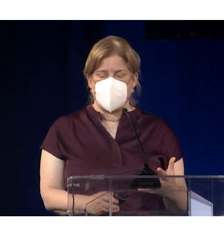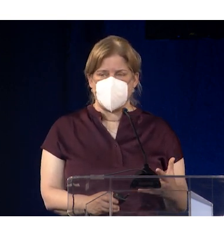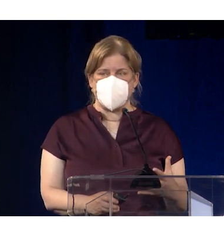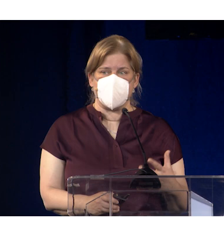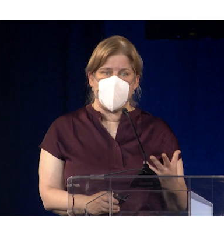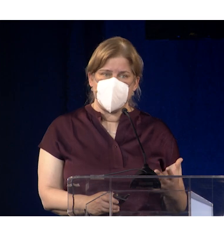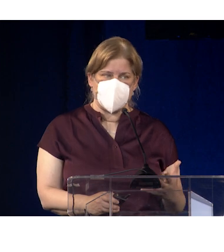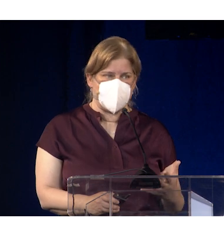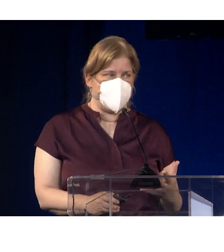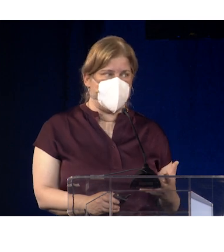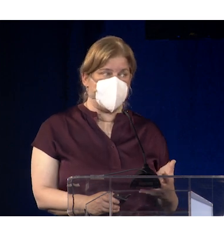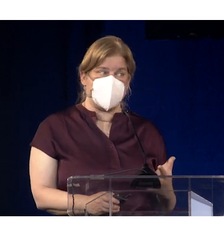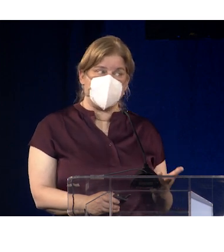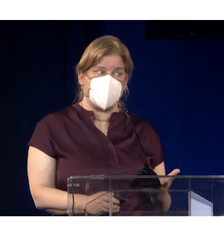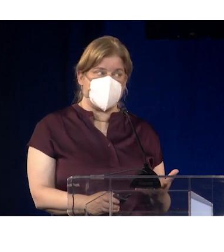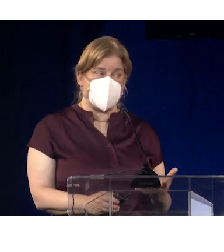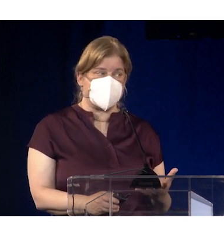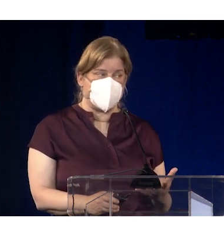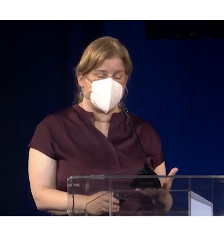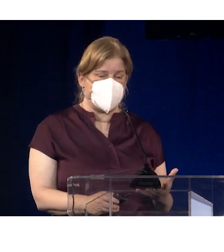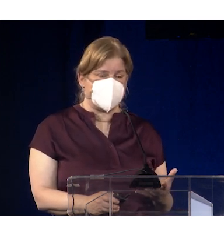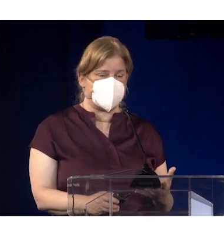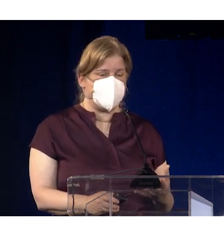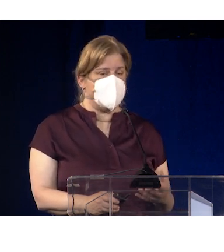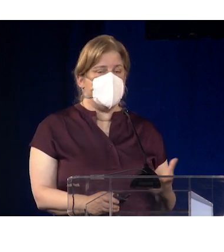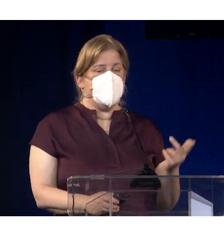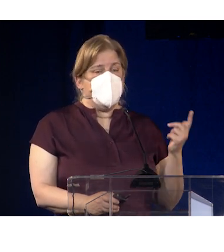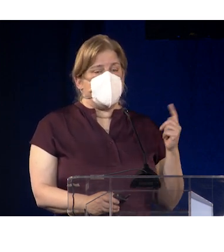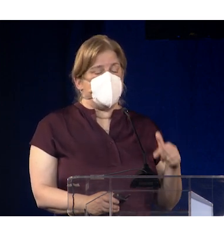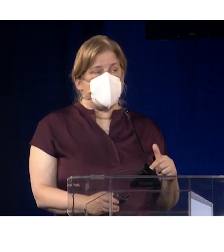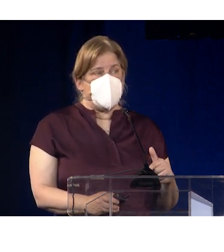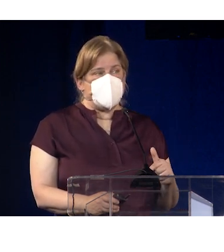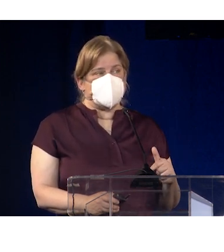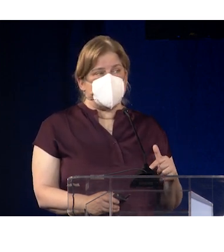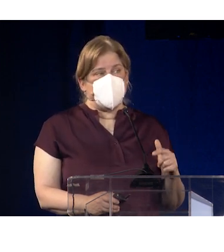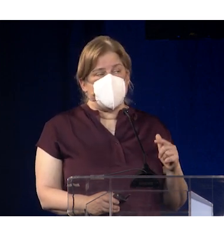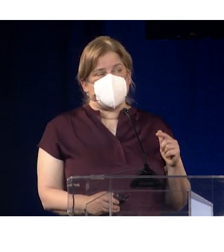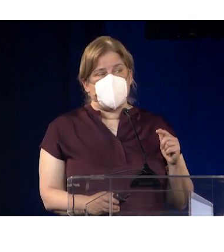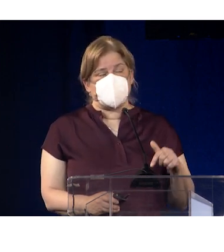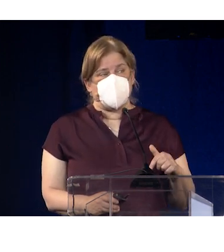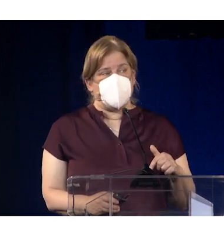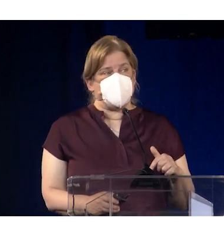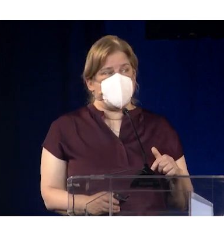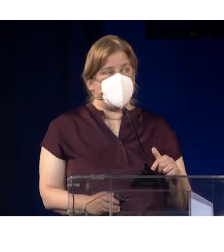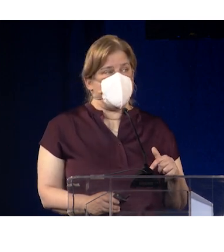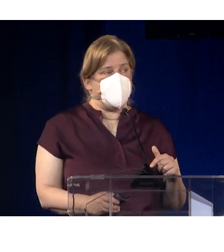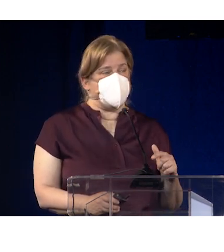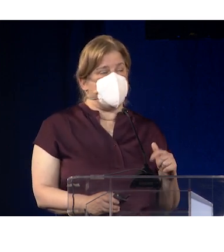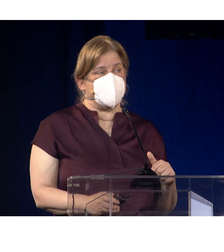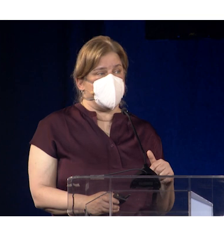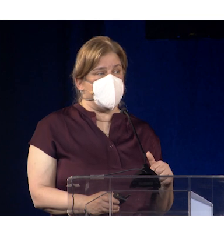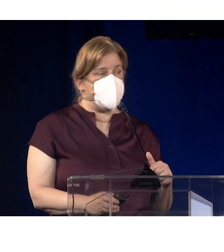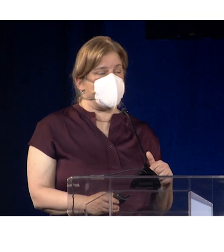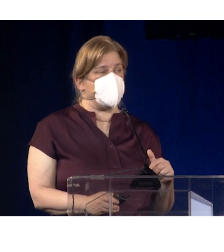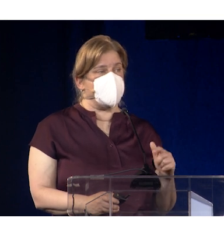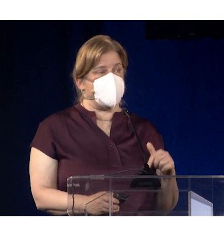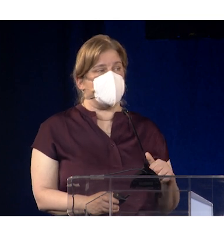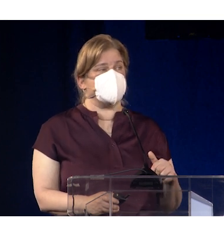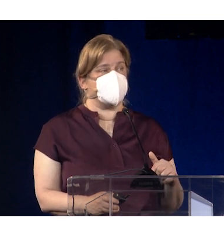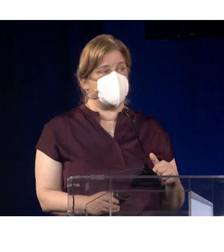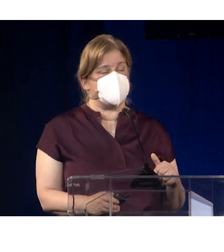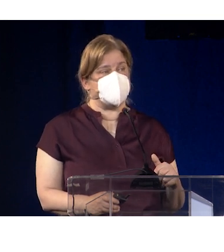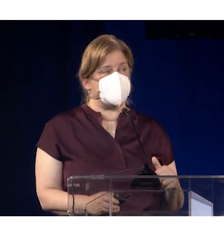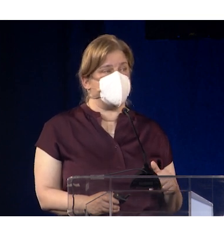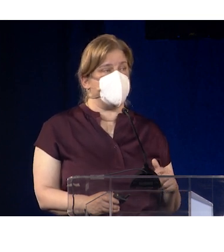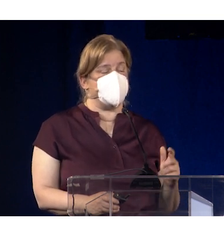and interaction from all of their providers, including genetics providers. And on the right is a story from the Peter Lurie Hospital, which I've